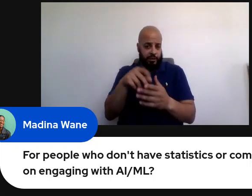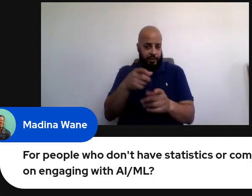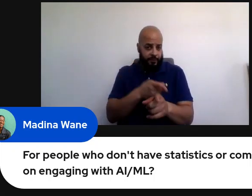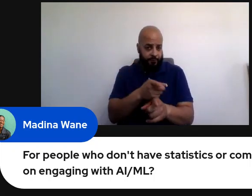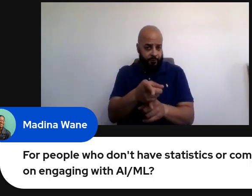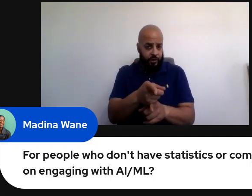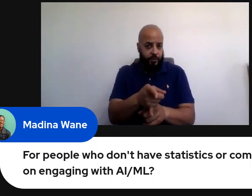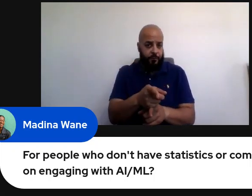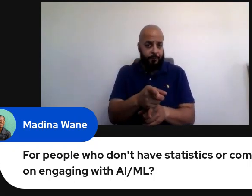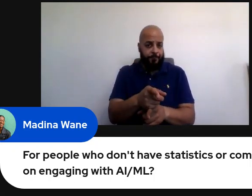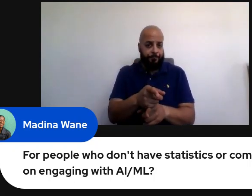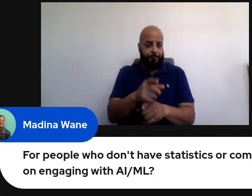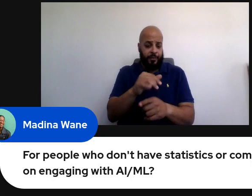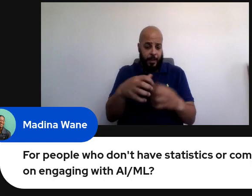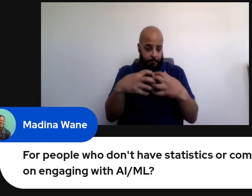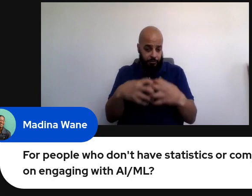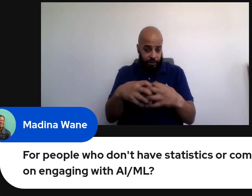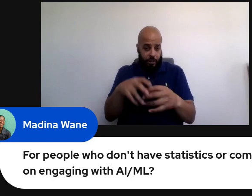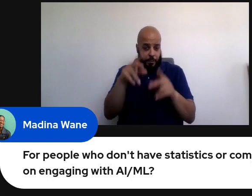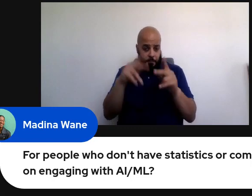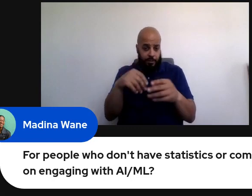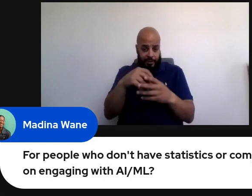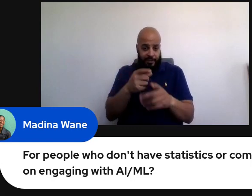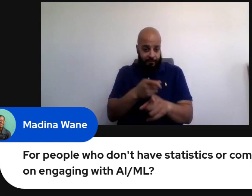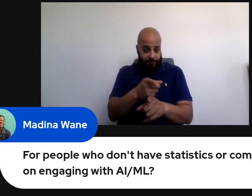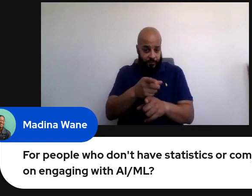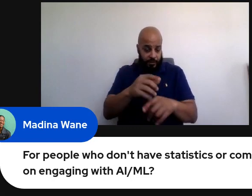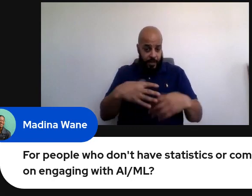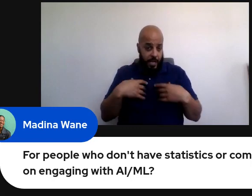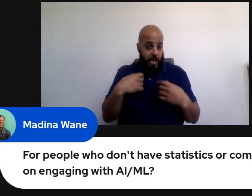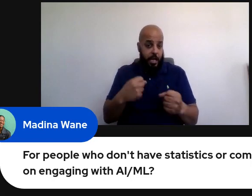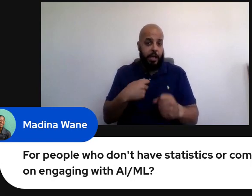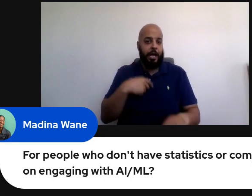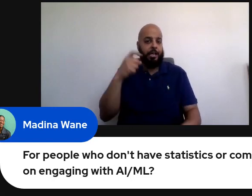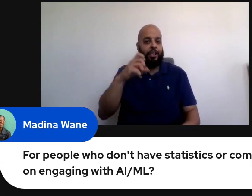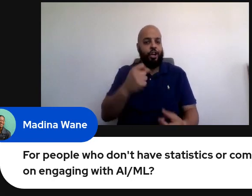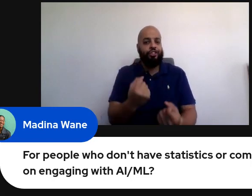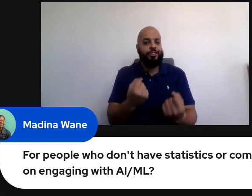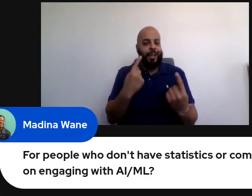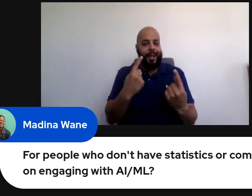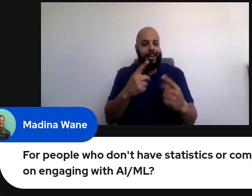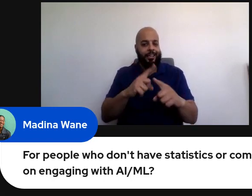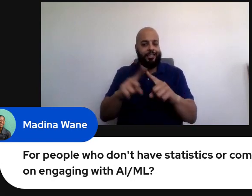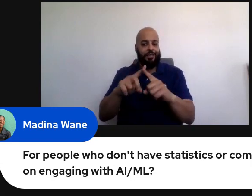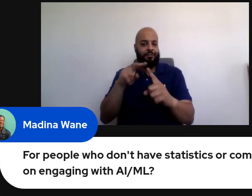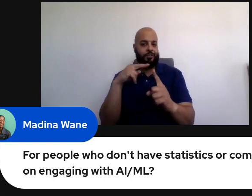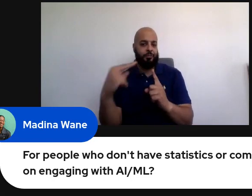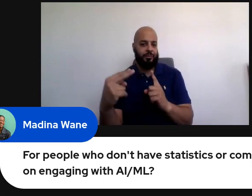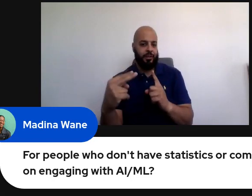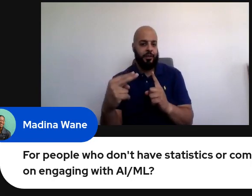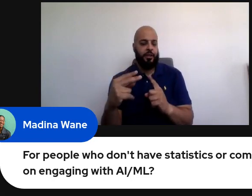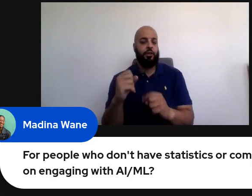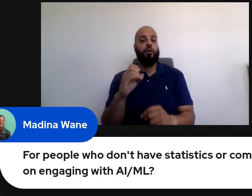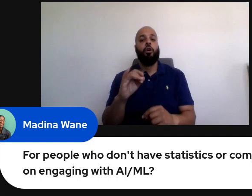as a machine learning person in the field of health, I need to understand the domain. So in the same way, I think